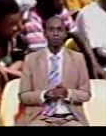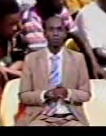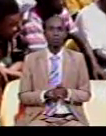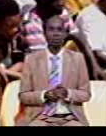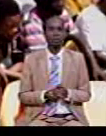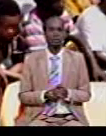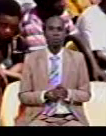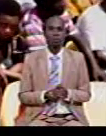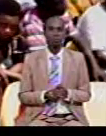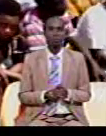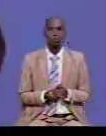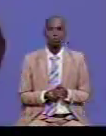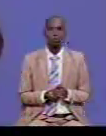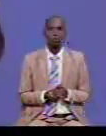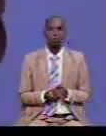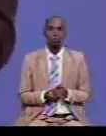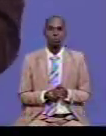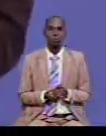Hallelujah.